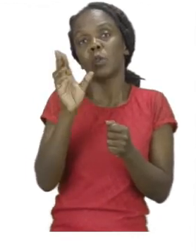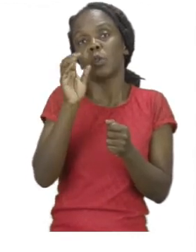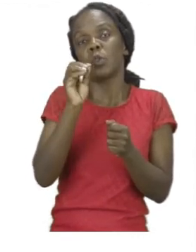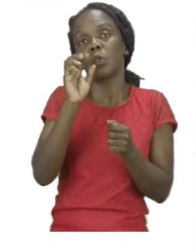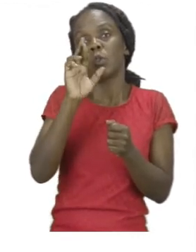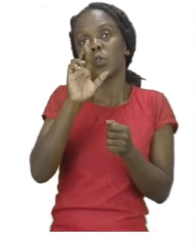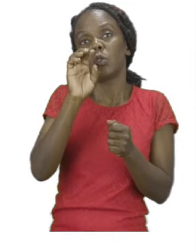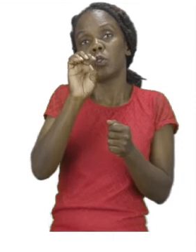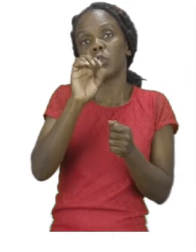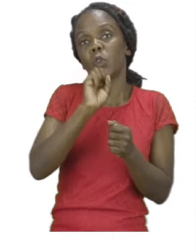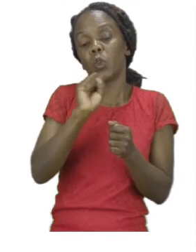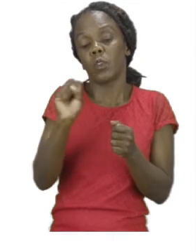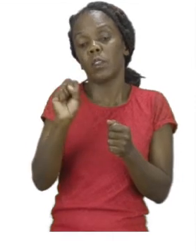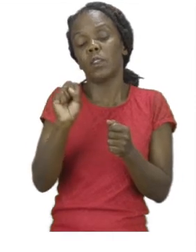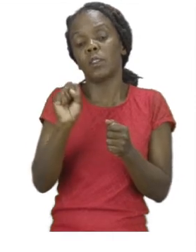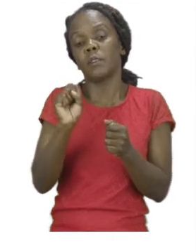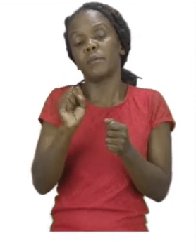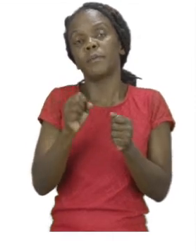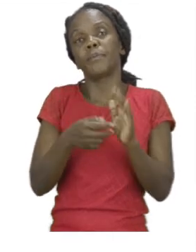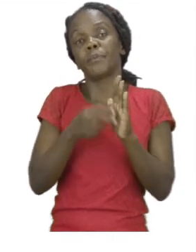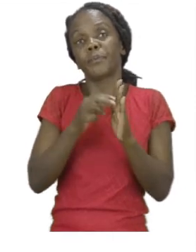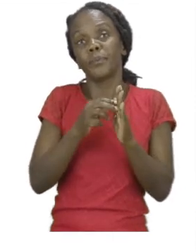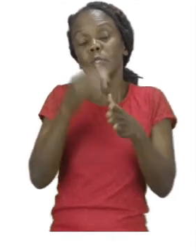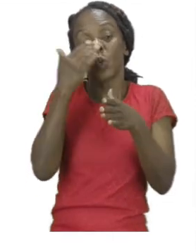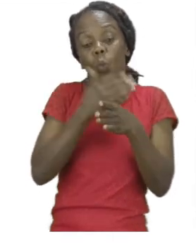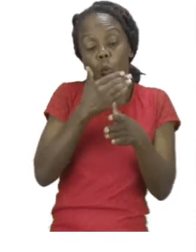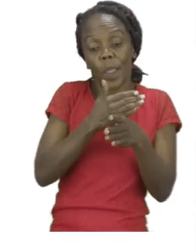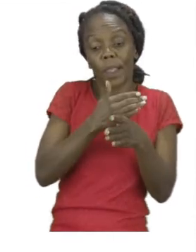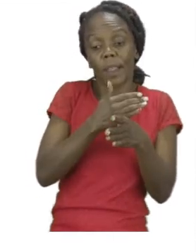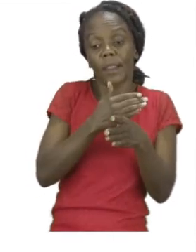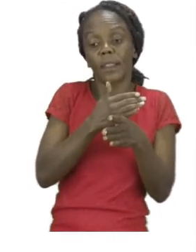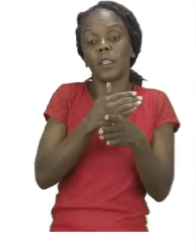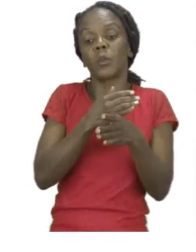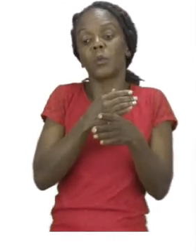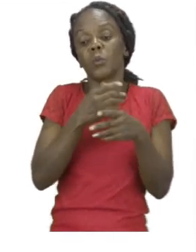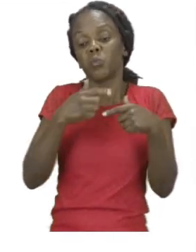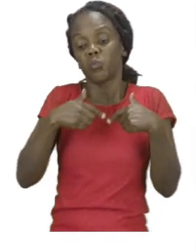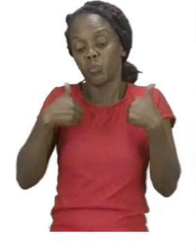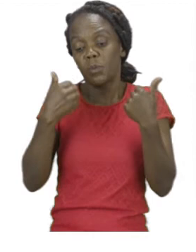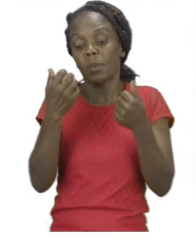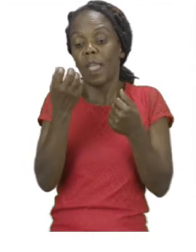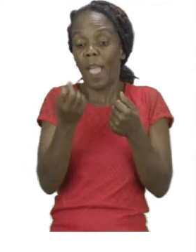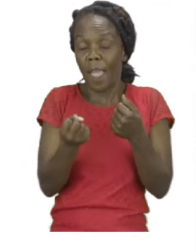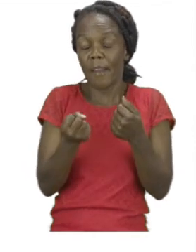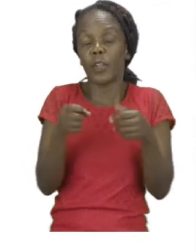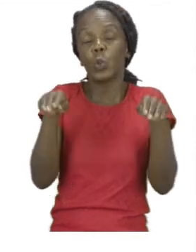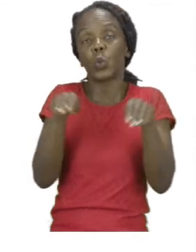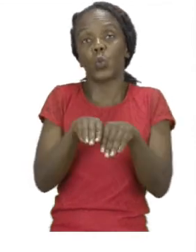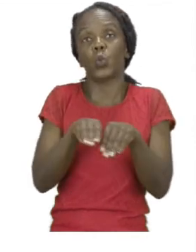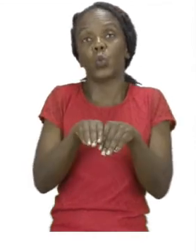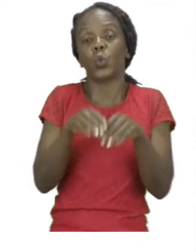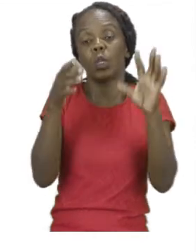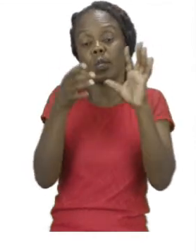keep it clean and safe. And the chores are always done by the family